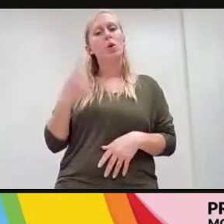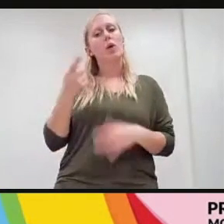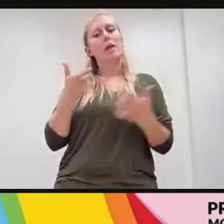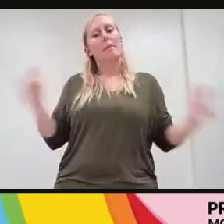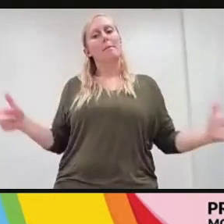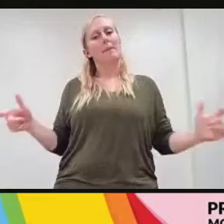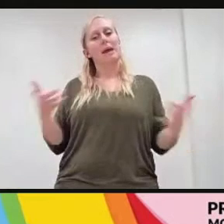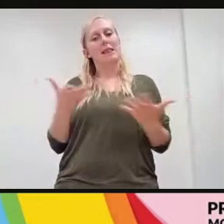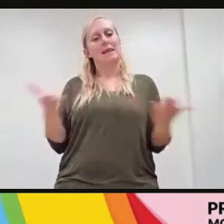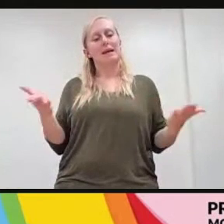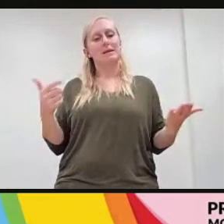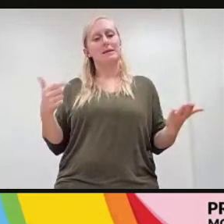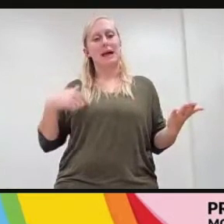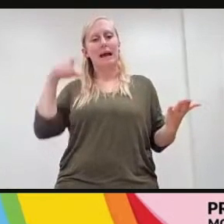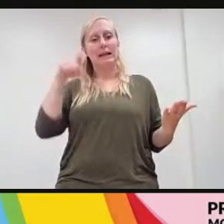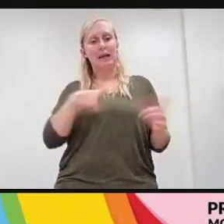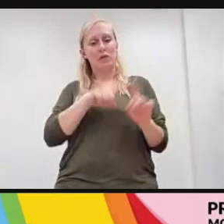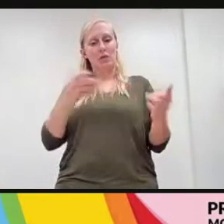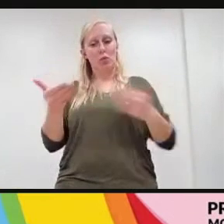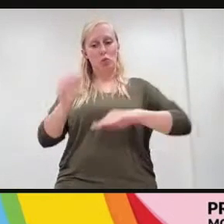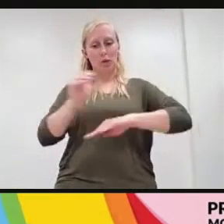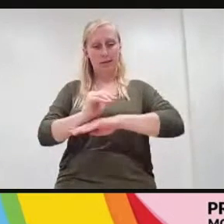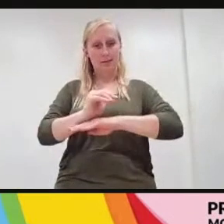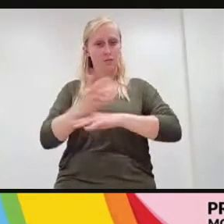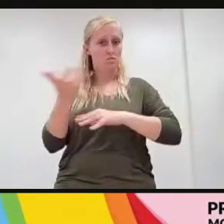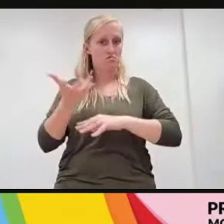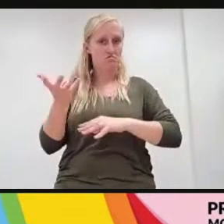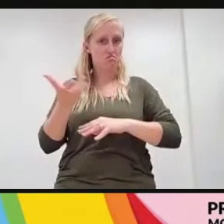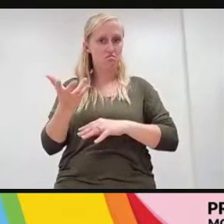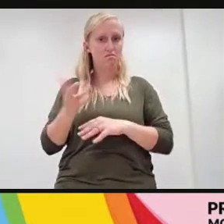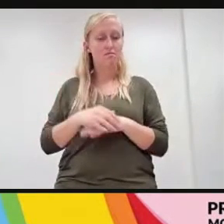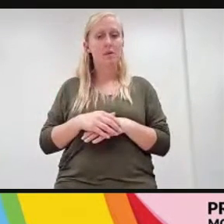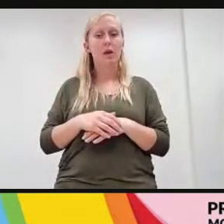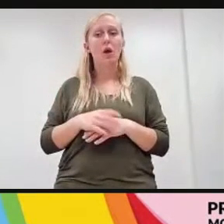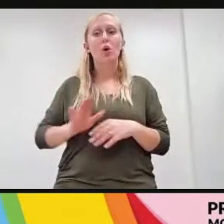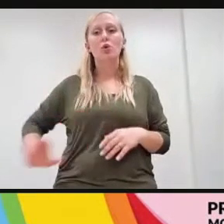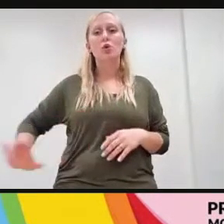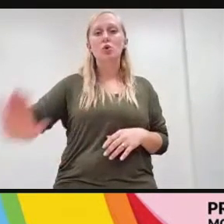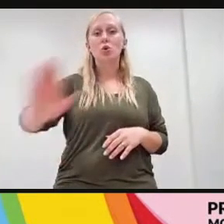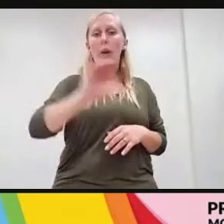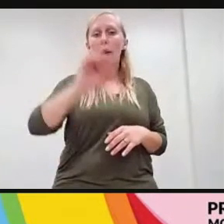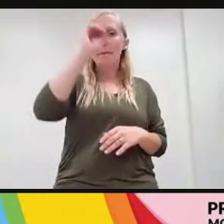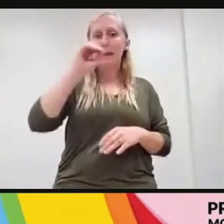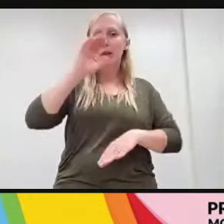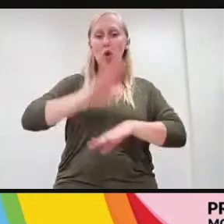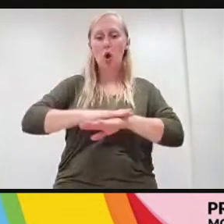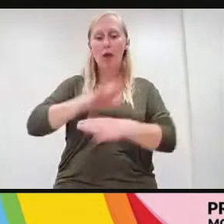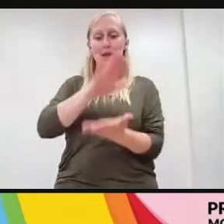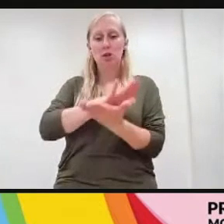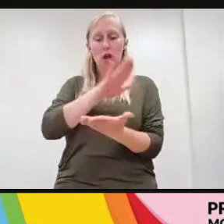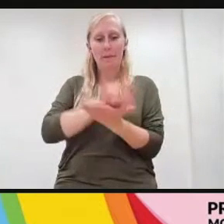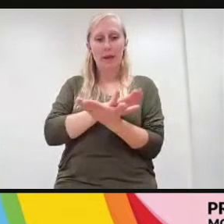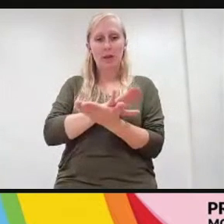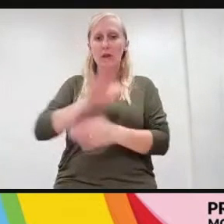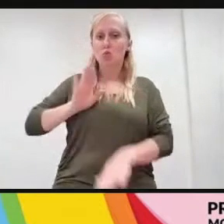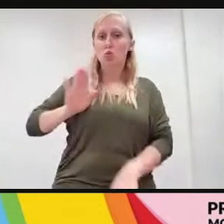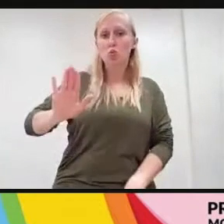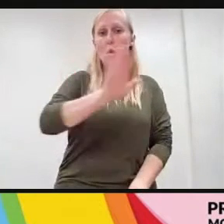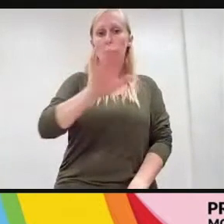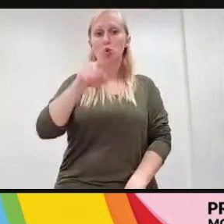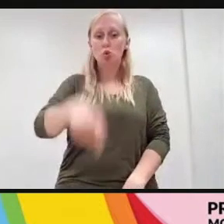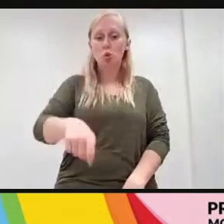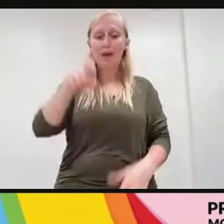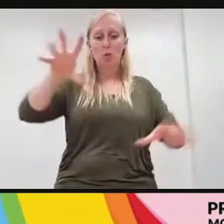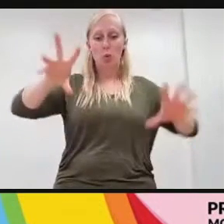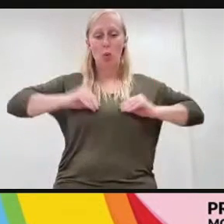that I need to get from tonight is the take of the board on that document, because it's yours and you need to own it.